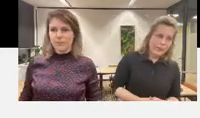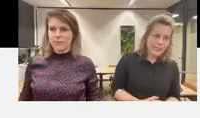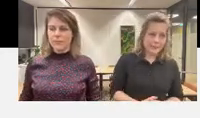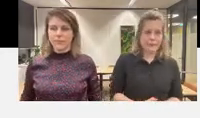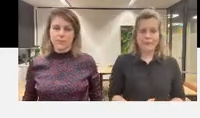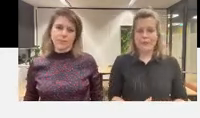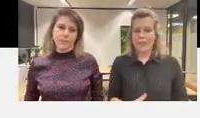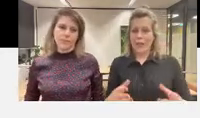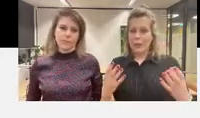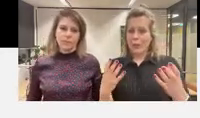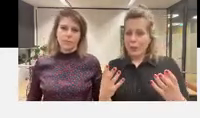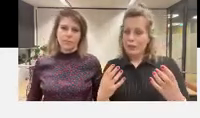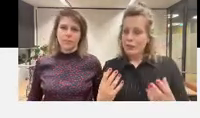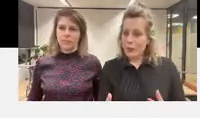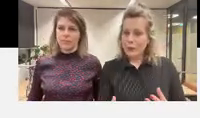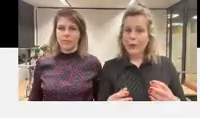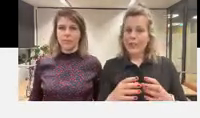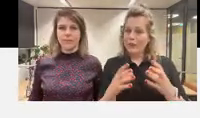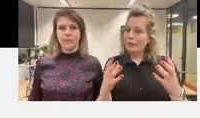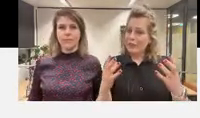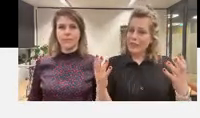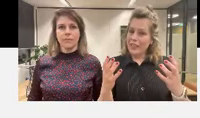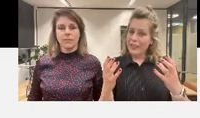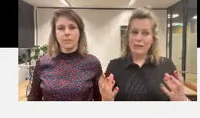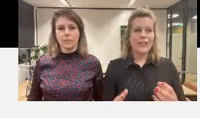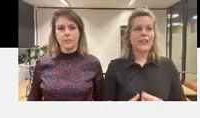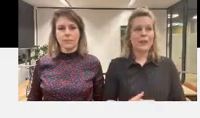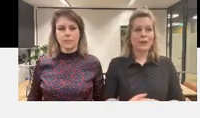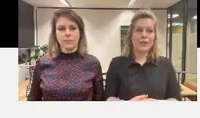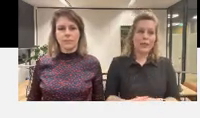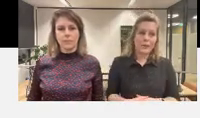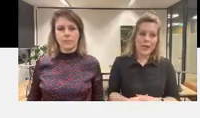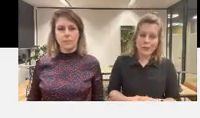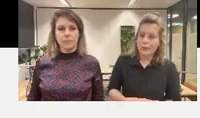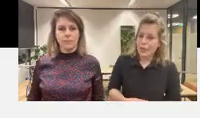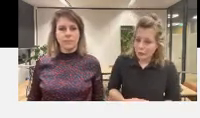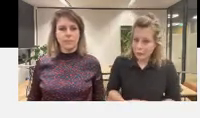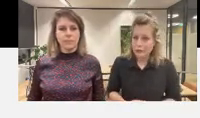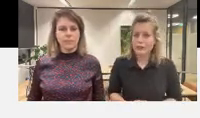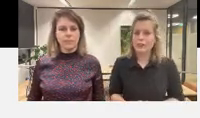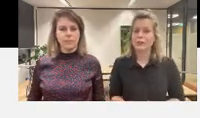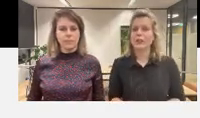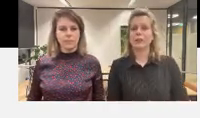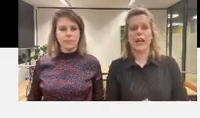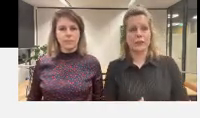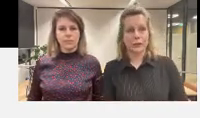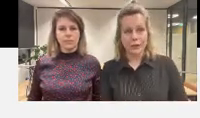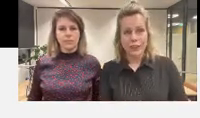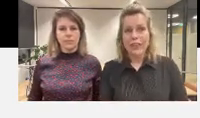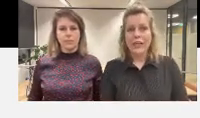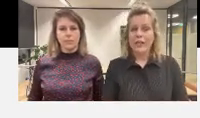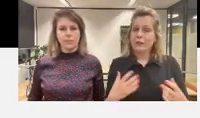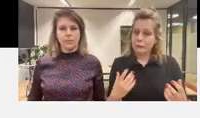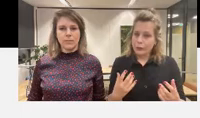Now here, we want to show you a little video about Ruinewold, the children of